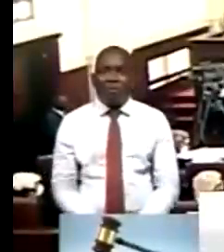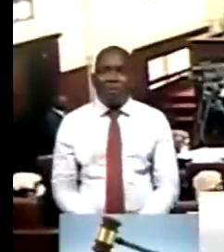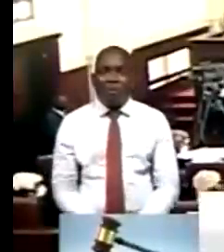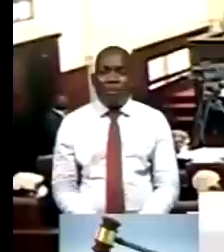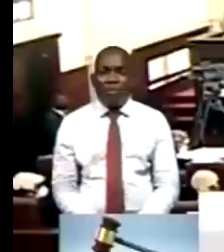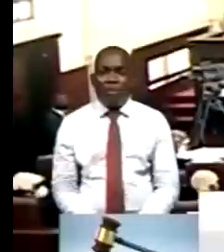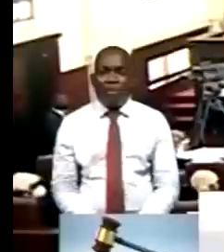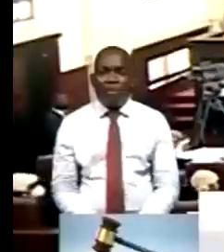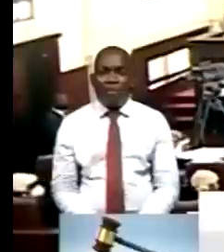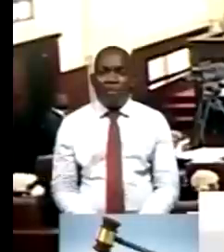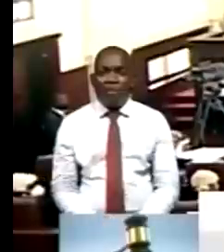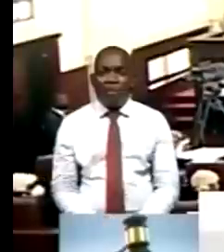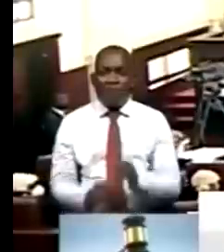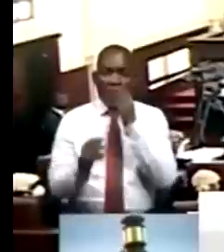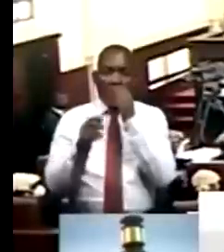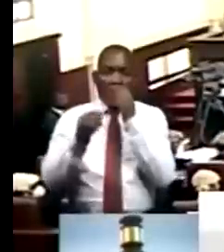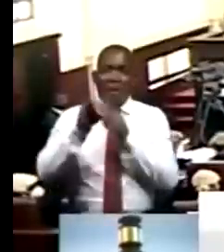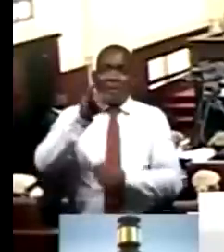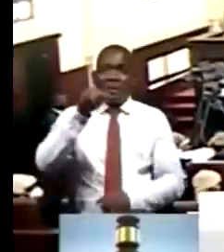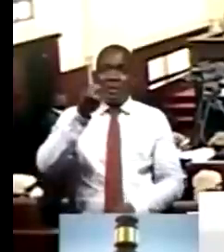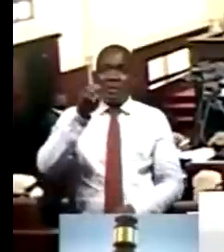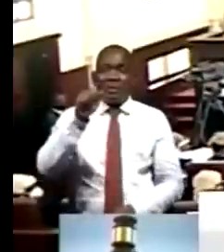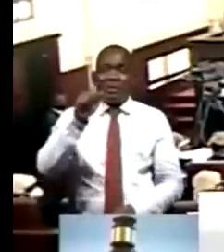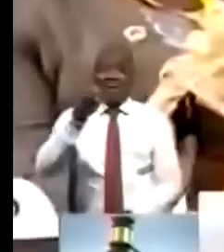My lords, Jane Mensah,